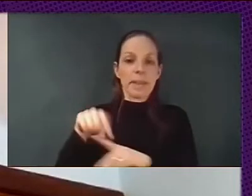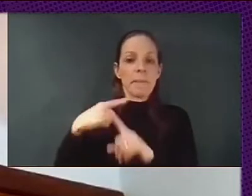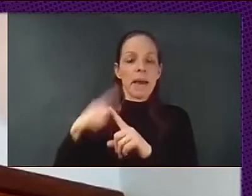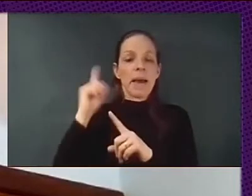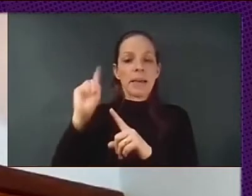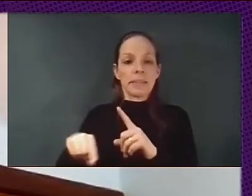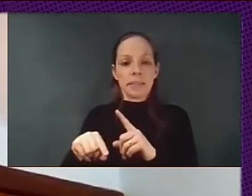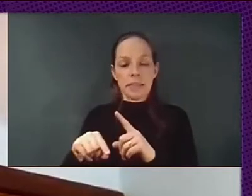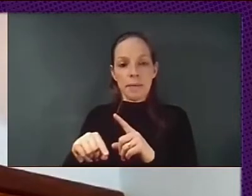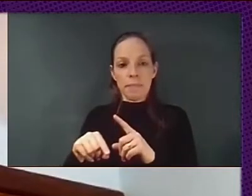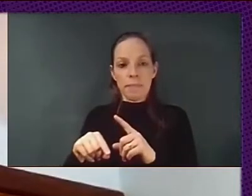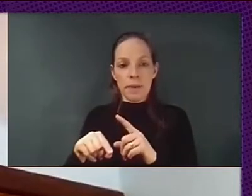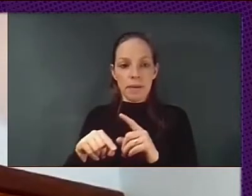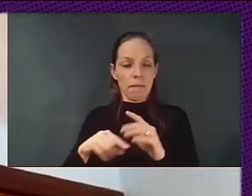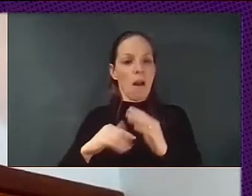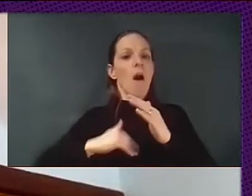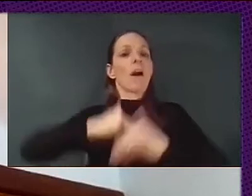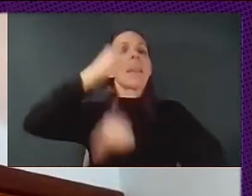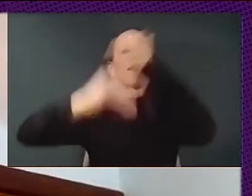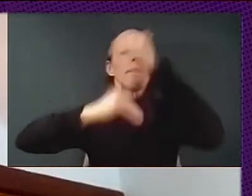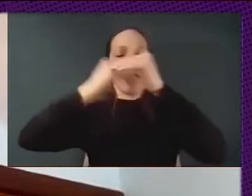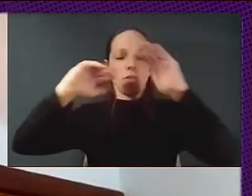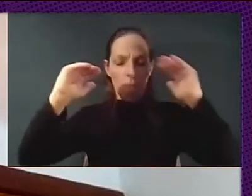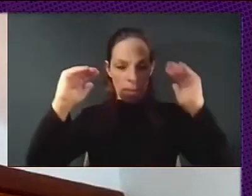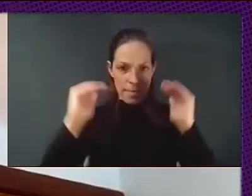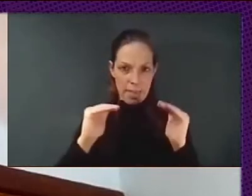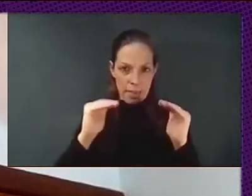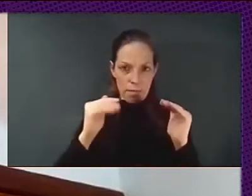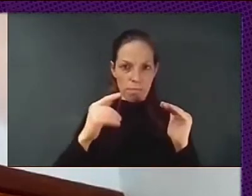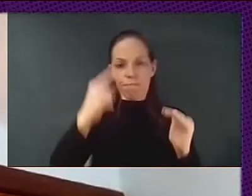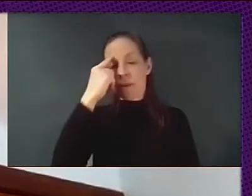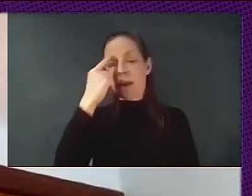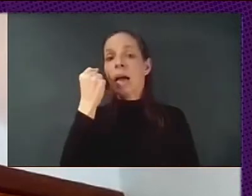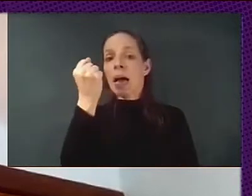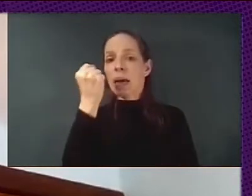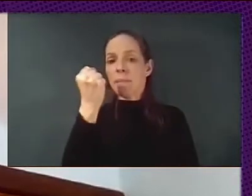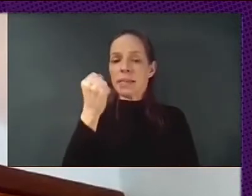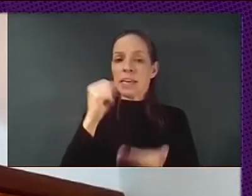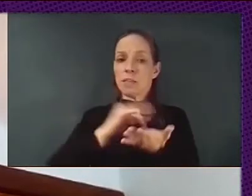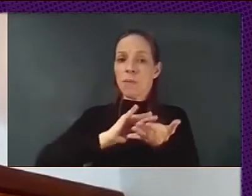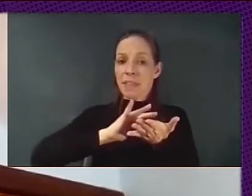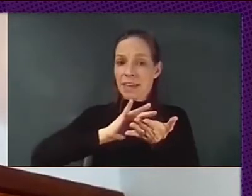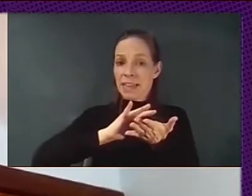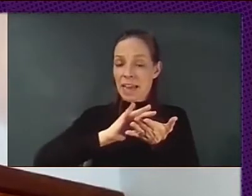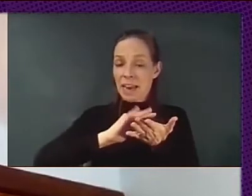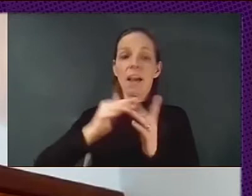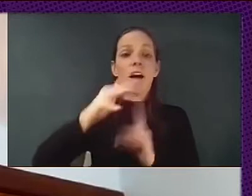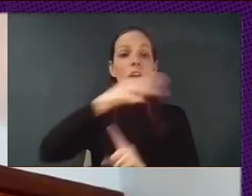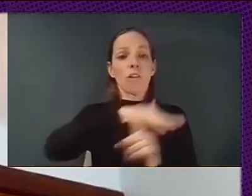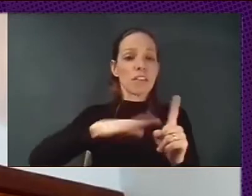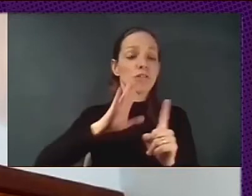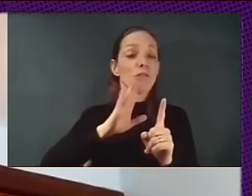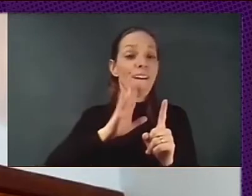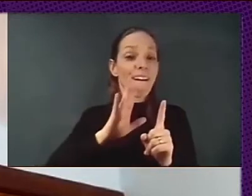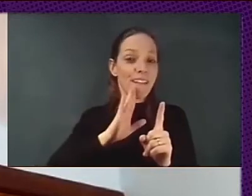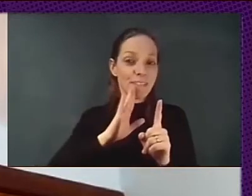capitalism in that context, not separate from it. And so if we're looking at something like, you know, a green